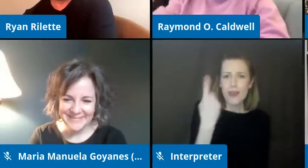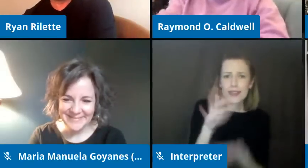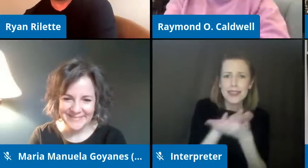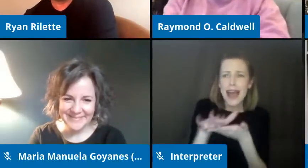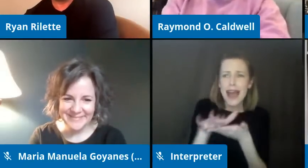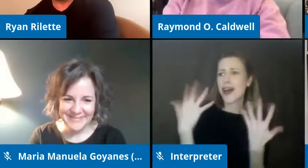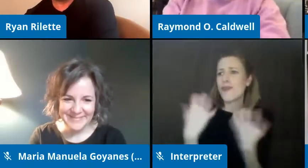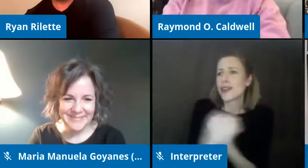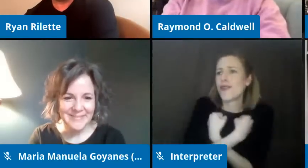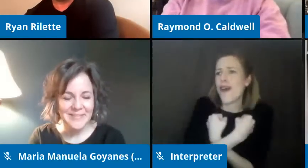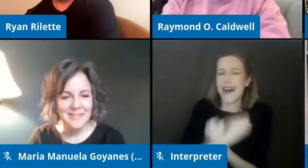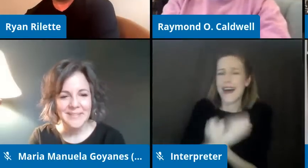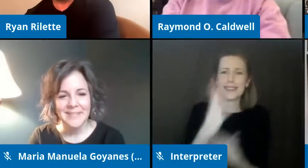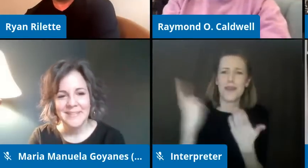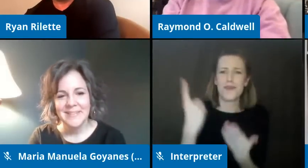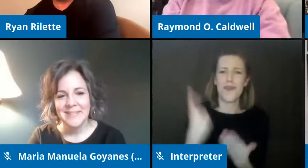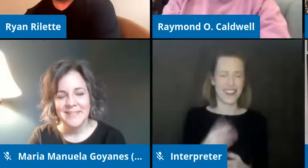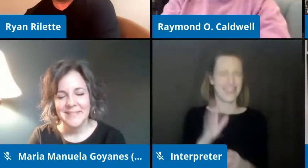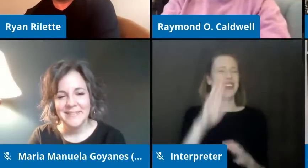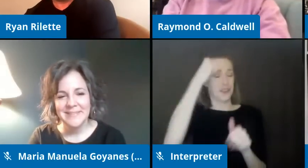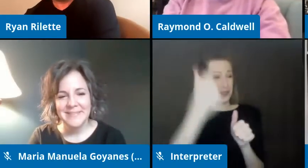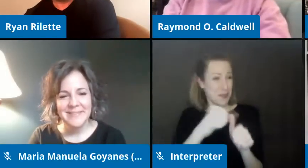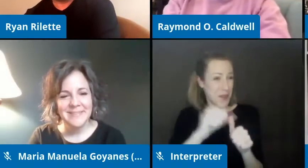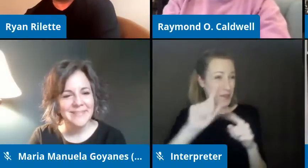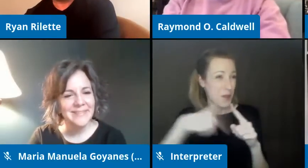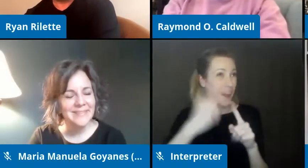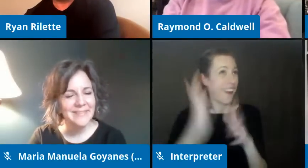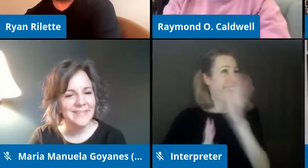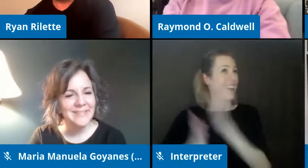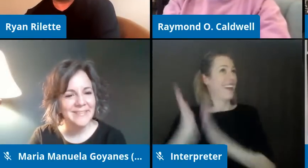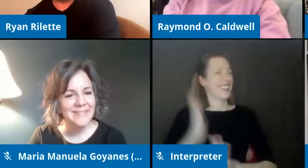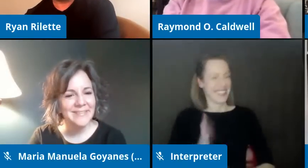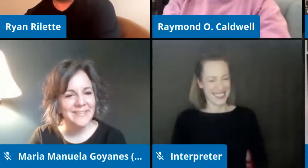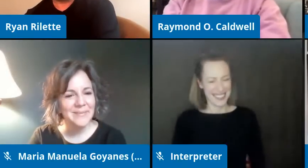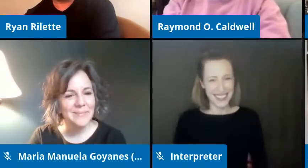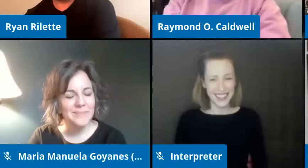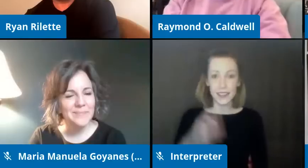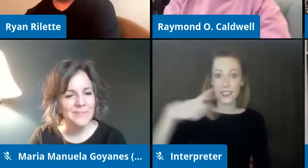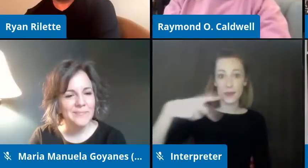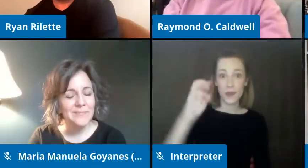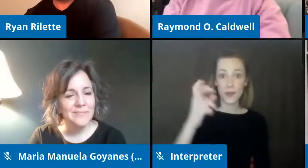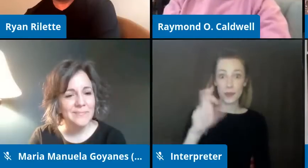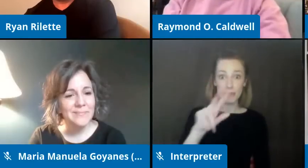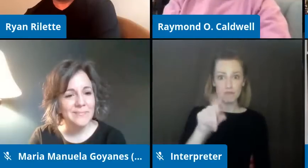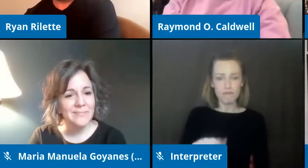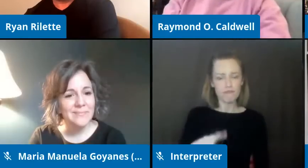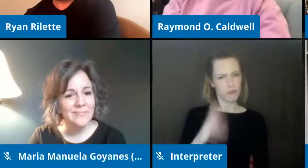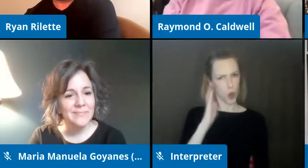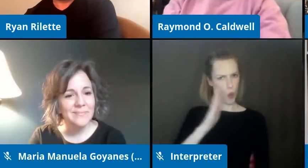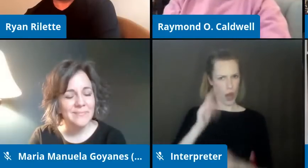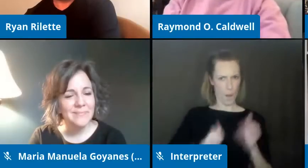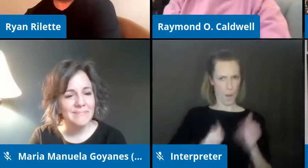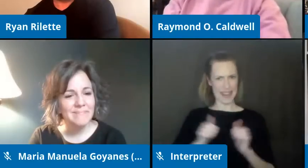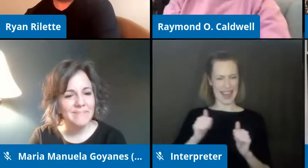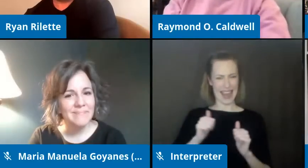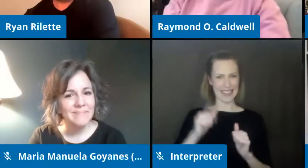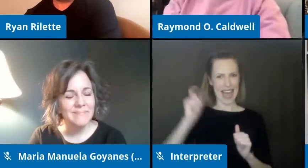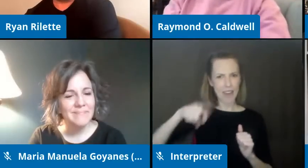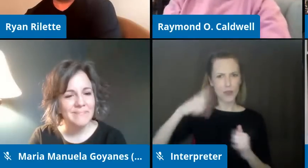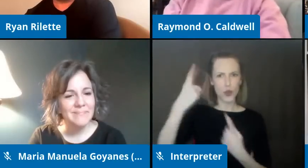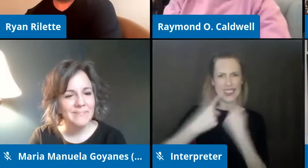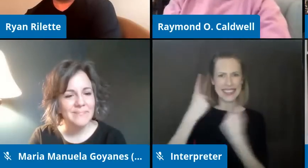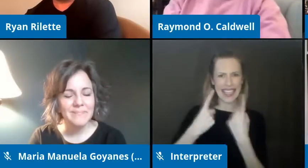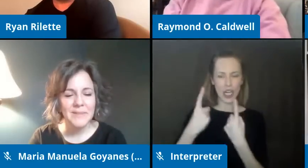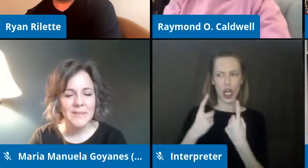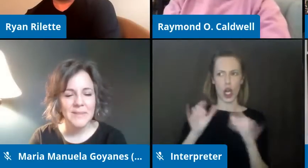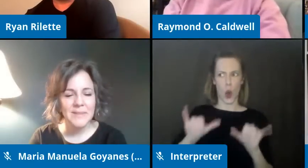I mean, are they going to be, you know, the question is, you know, are you going to have, are plays going to have to consider, you know, oh, wait a minute, we can't really do that on a